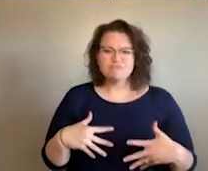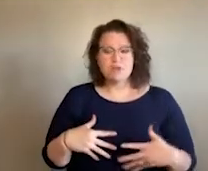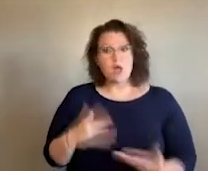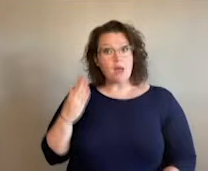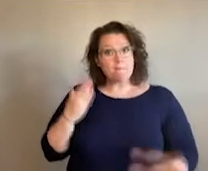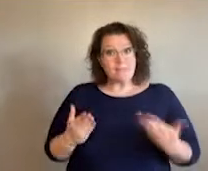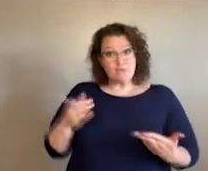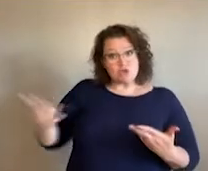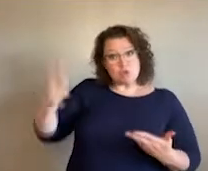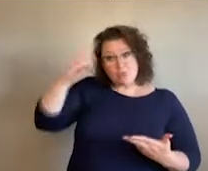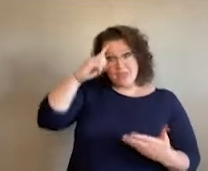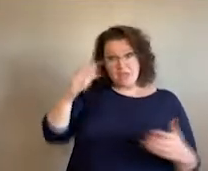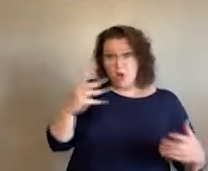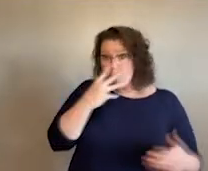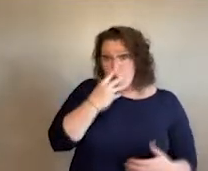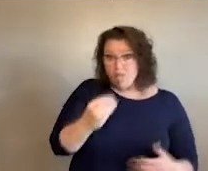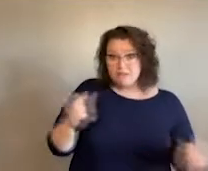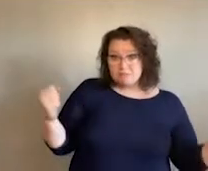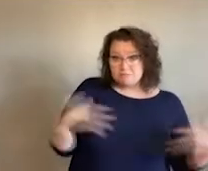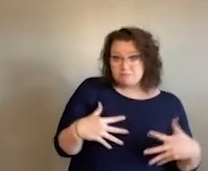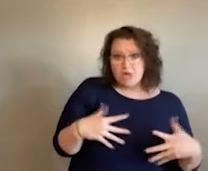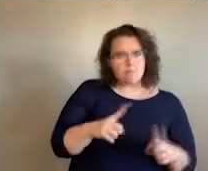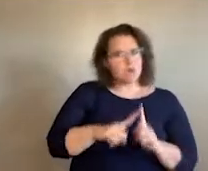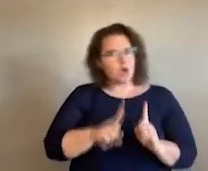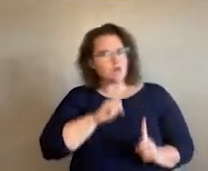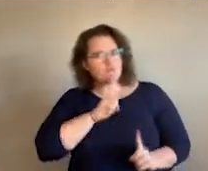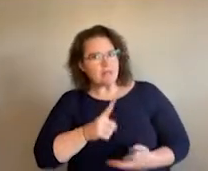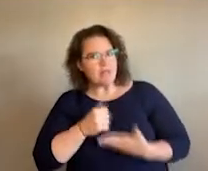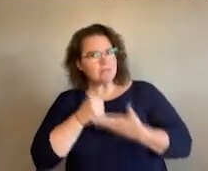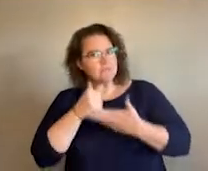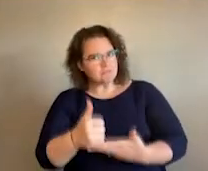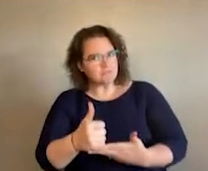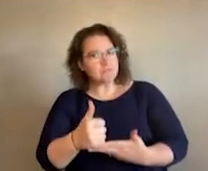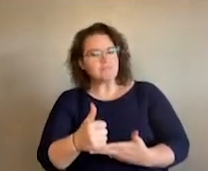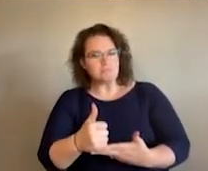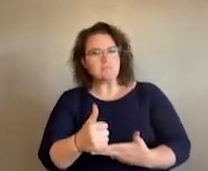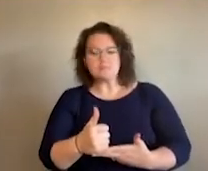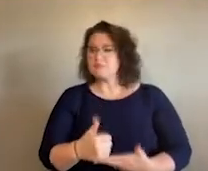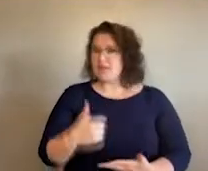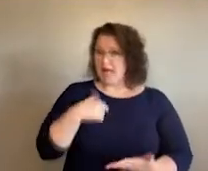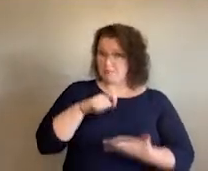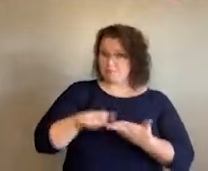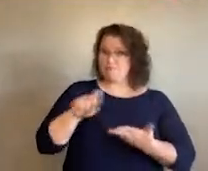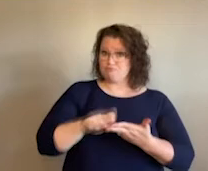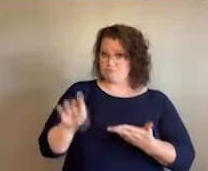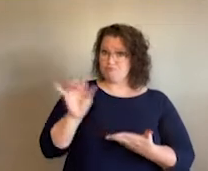are scary, but they are actually helpful. So I'm going to go ahead and write that.